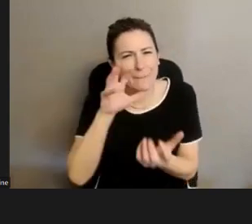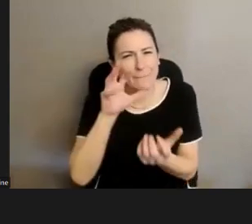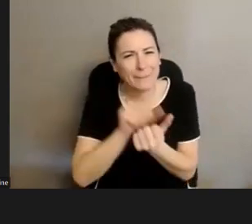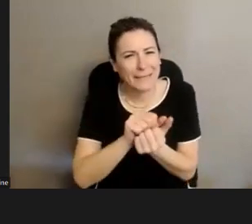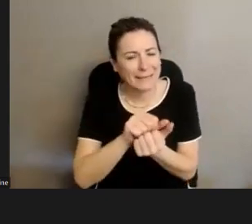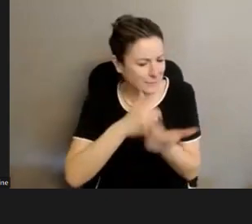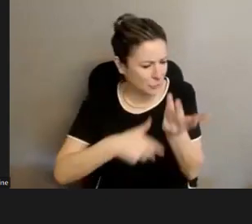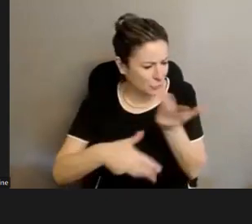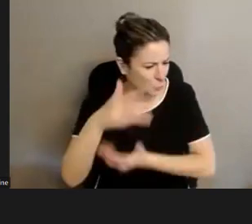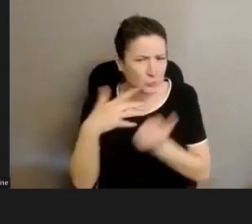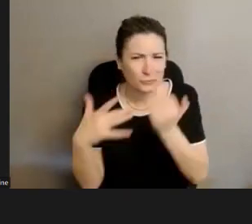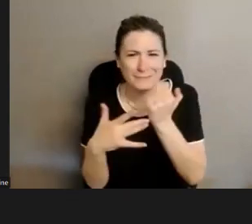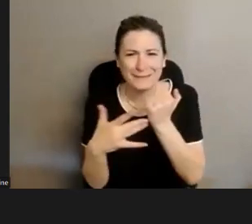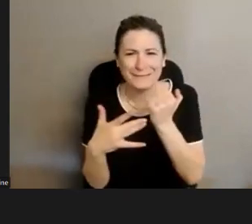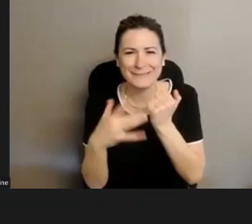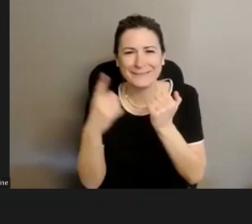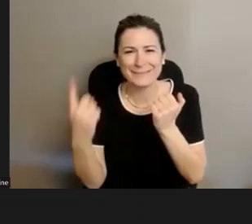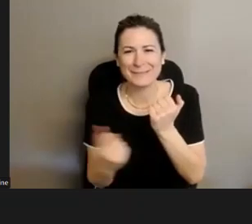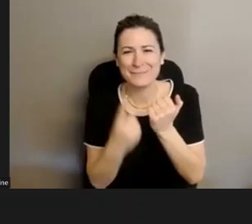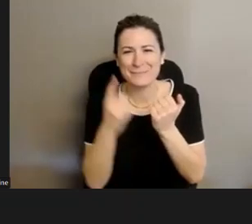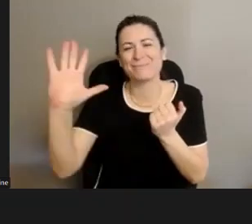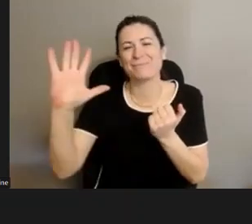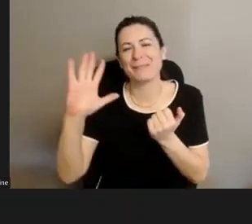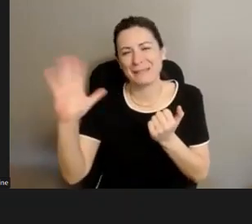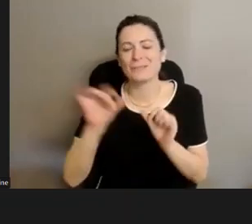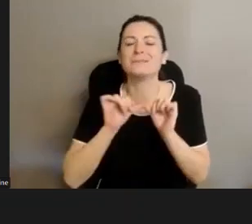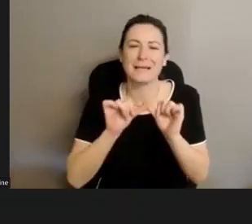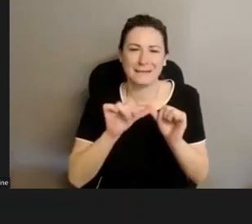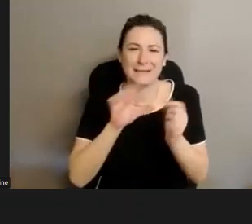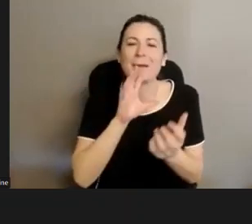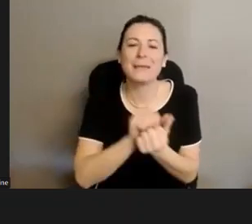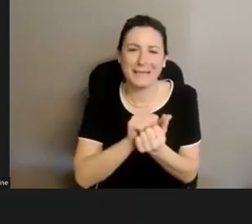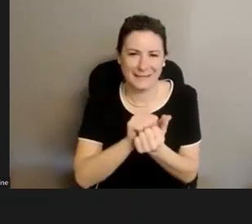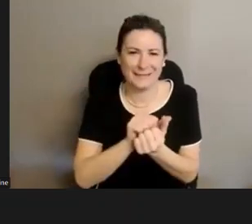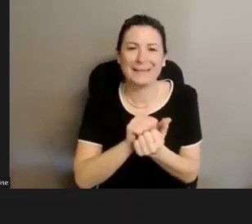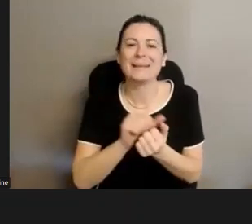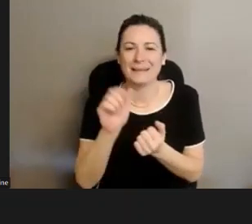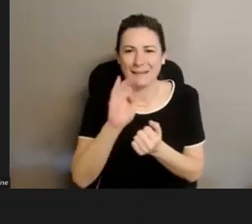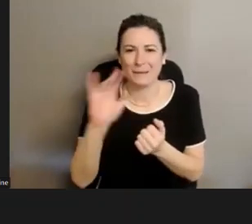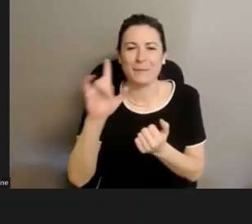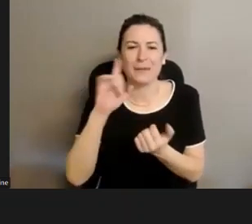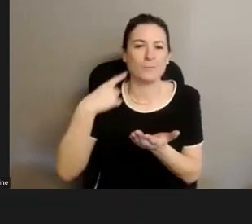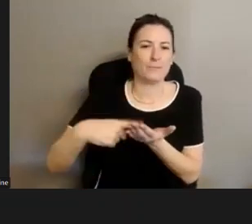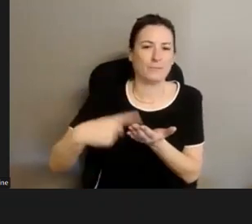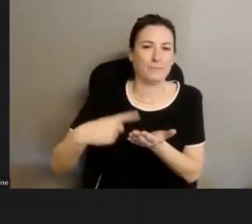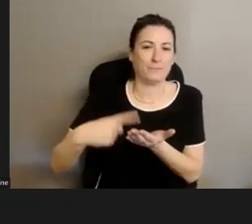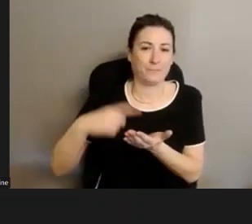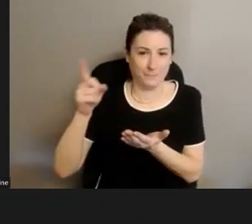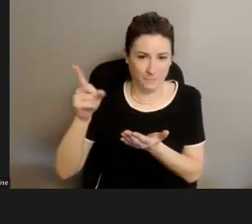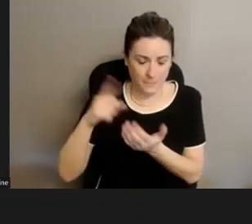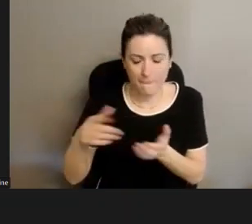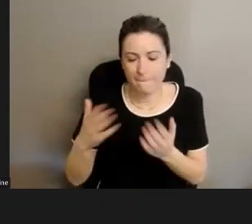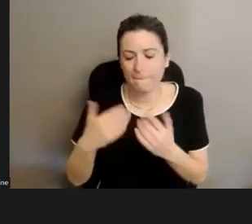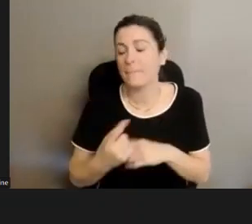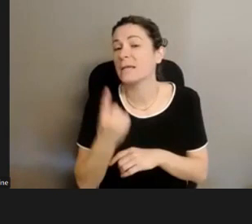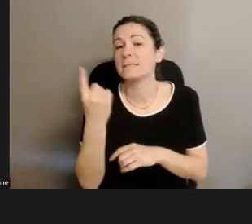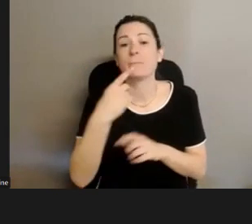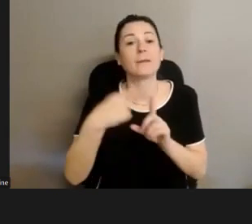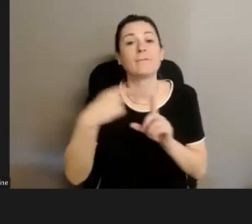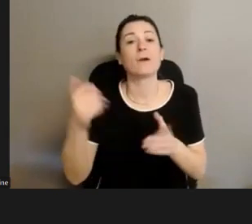technical something it's called, it's their standing committee that these types of bills go through. One of the people from our leadership team in